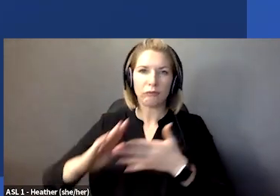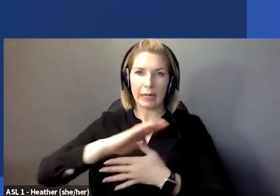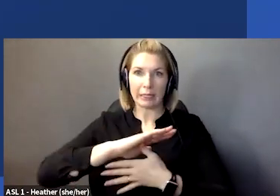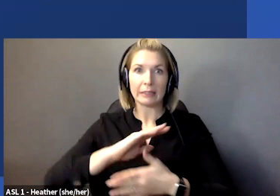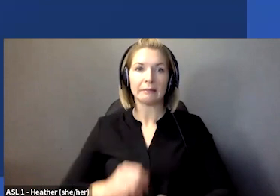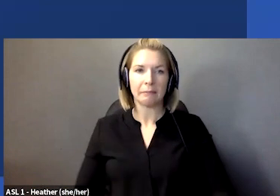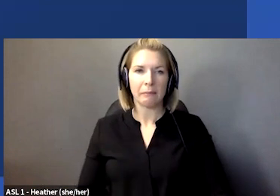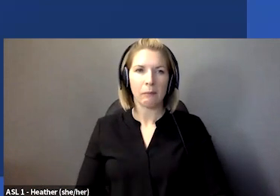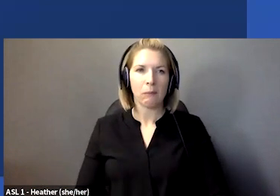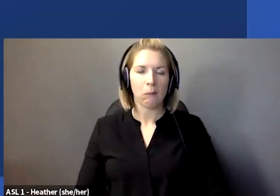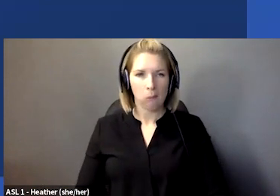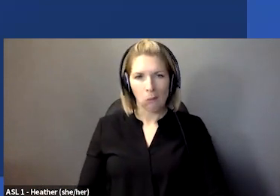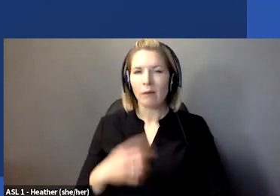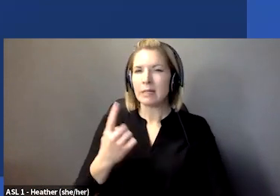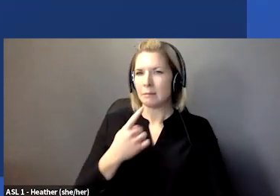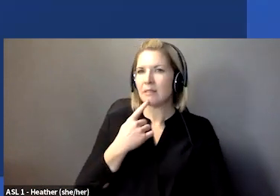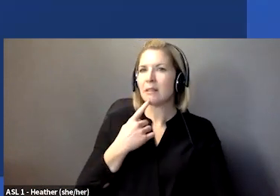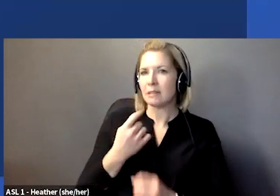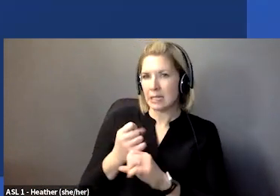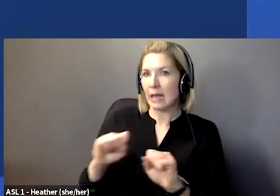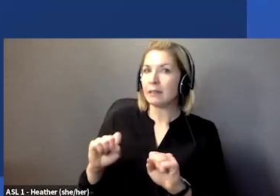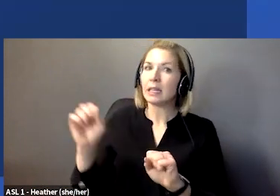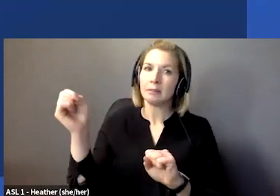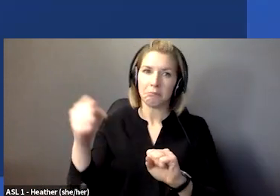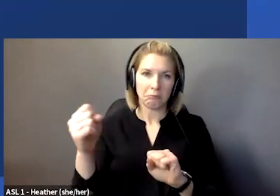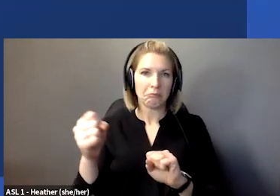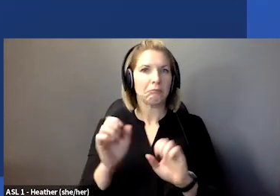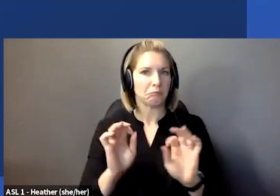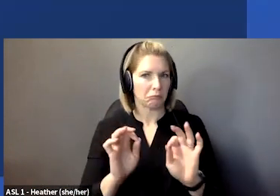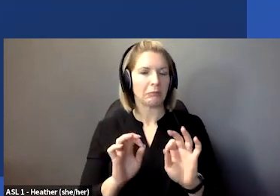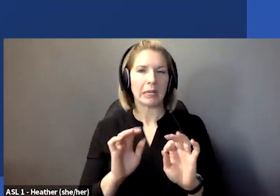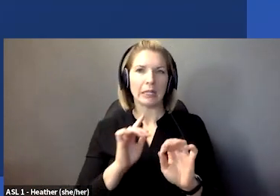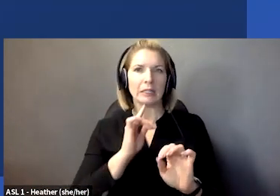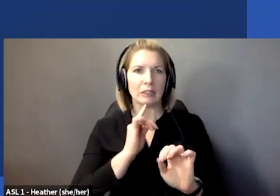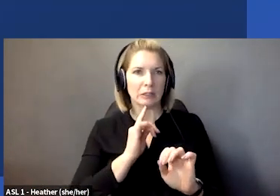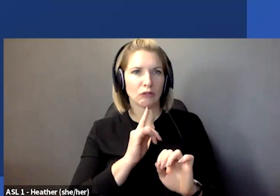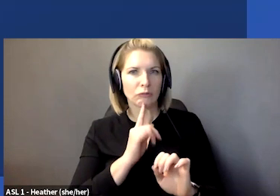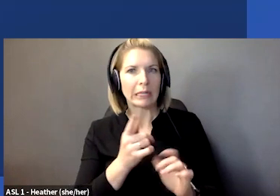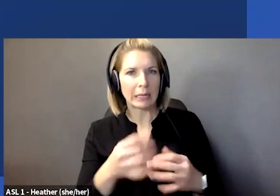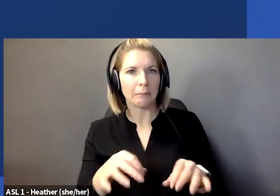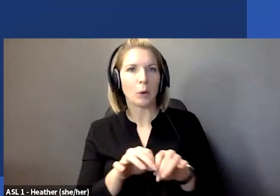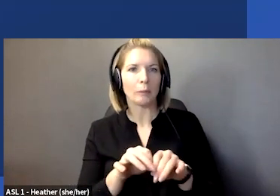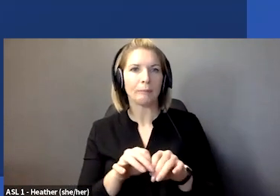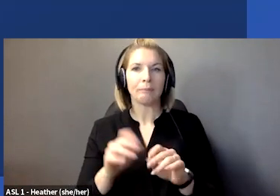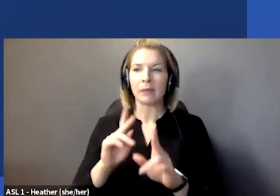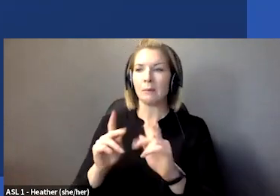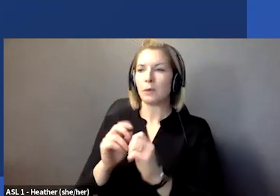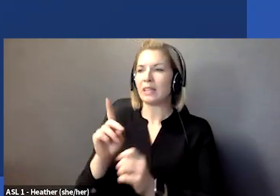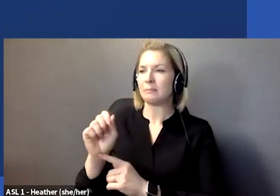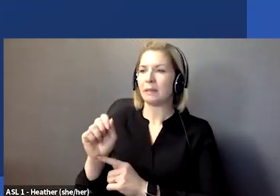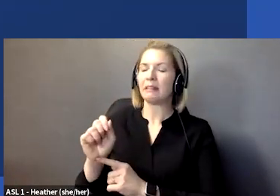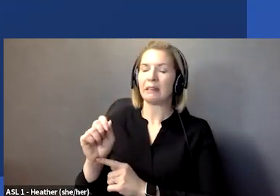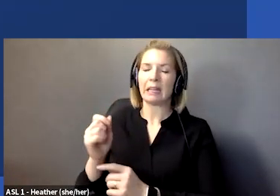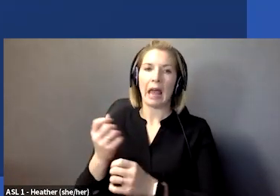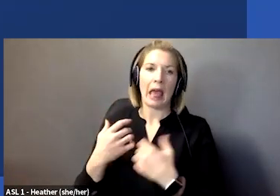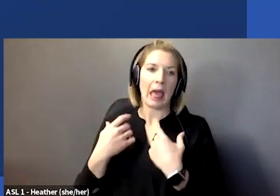Great, so someone talks about safety as being a key issue, and I think that's critical. Persons living with disabilities are definitely vulnerable to health and safety issues within